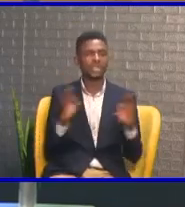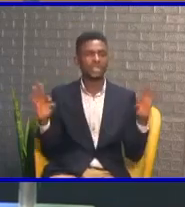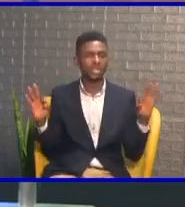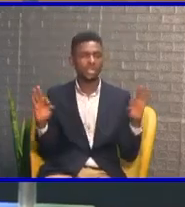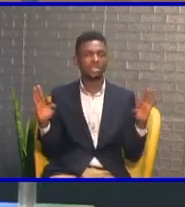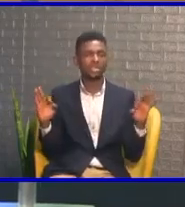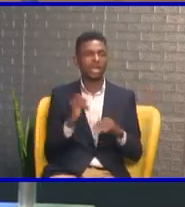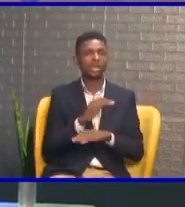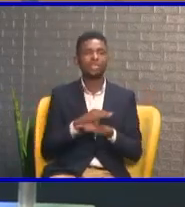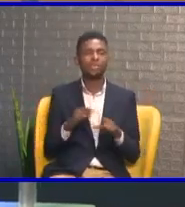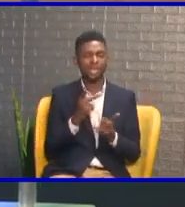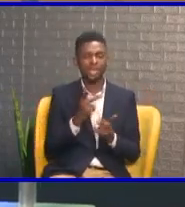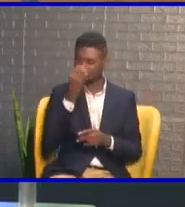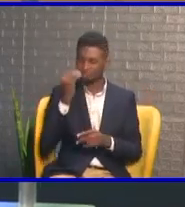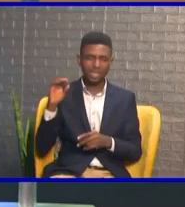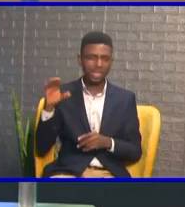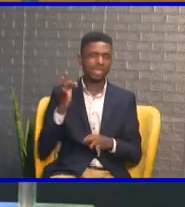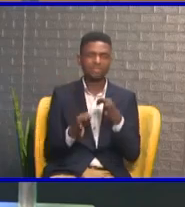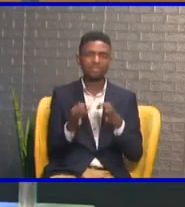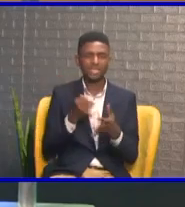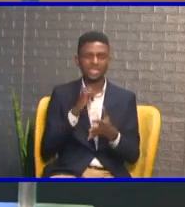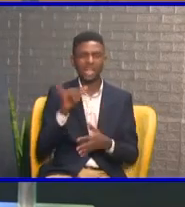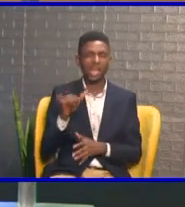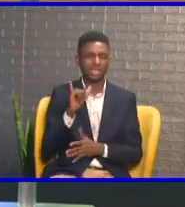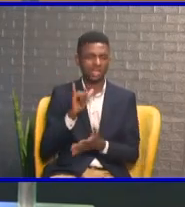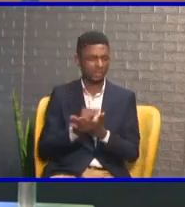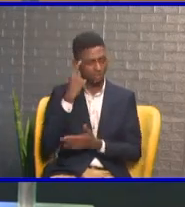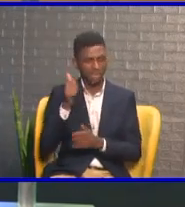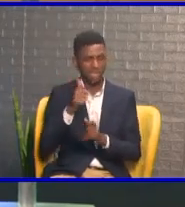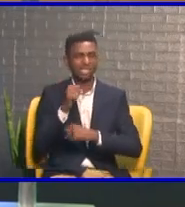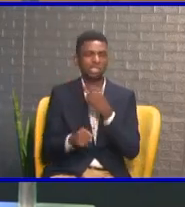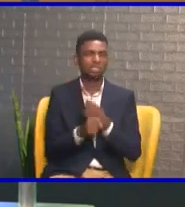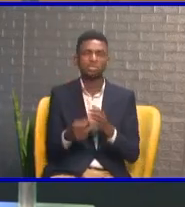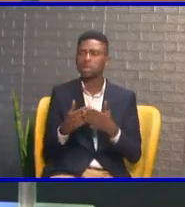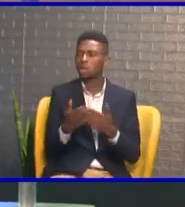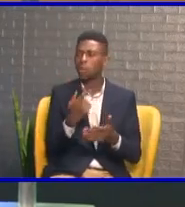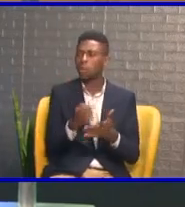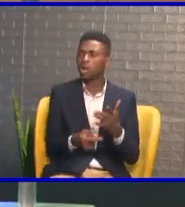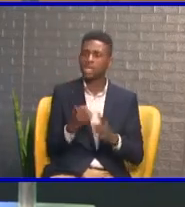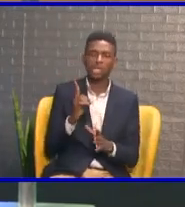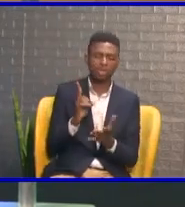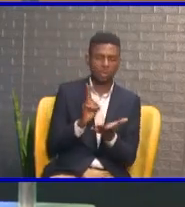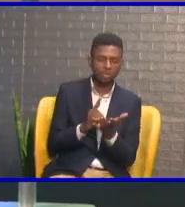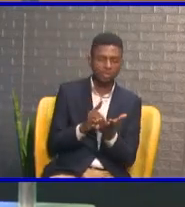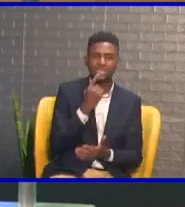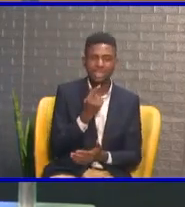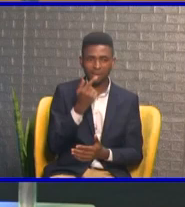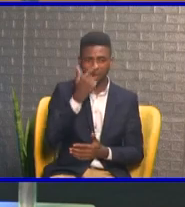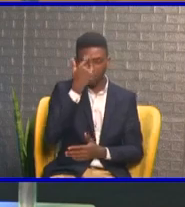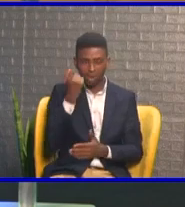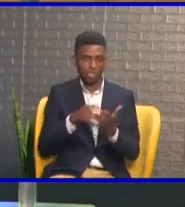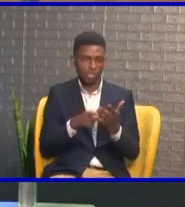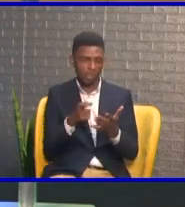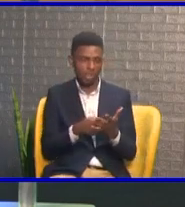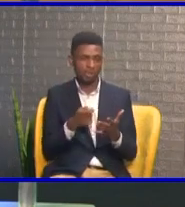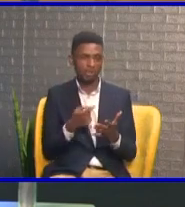like that for 10 years. Imagine yourself free. It doesn't matter what the doctor said. Because sometimes when we